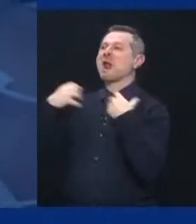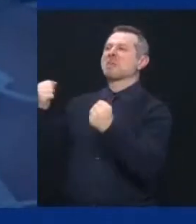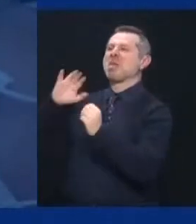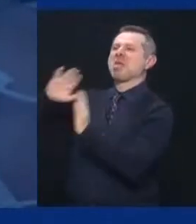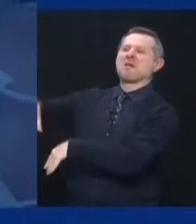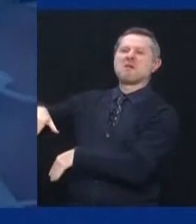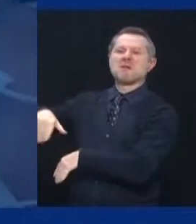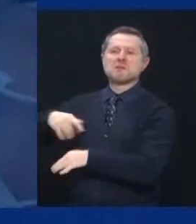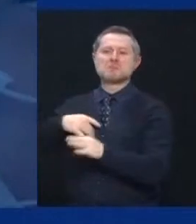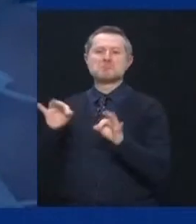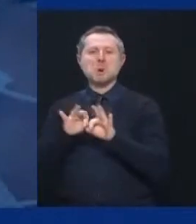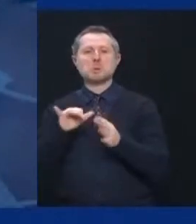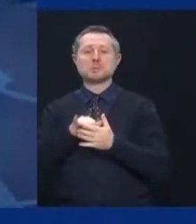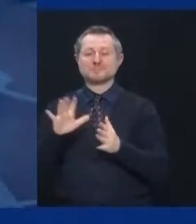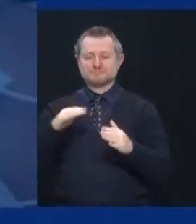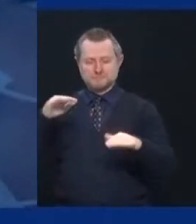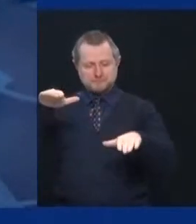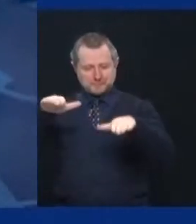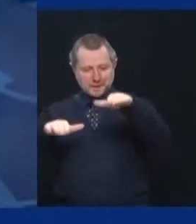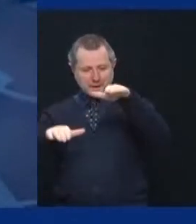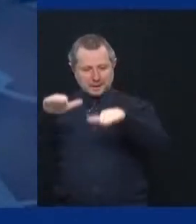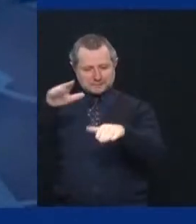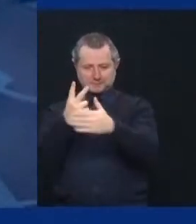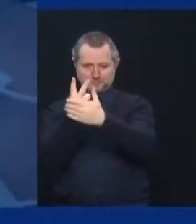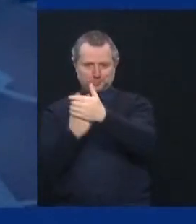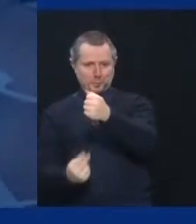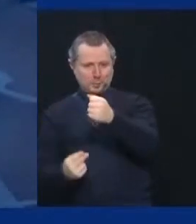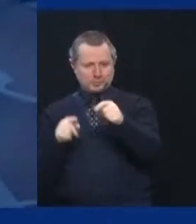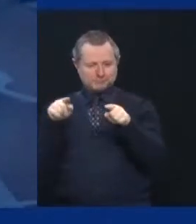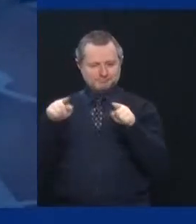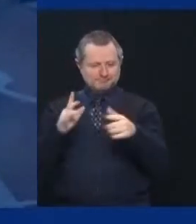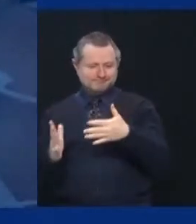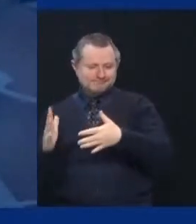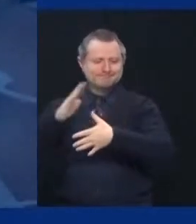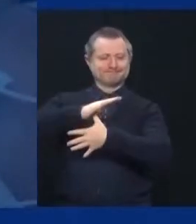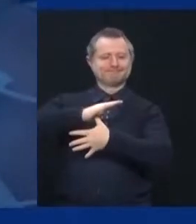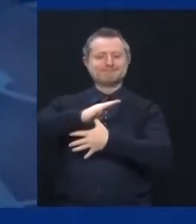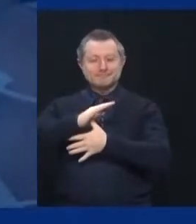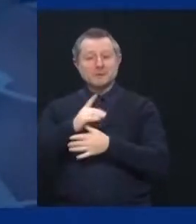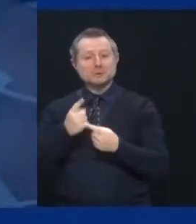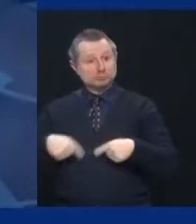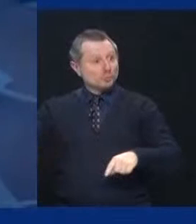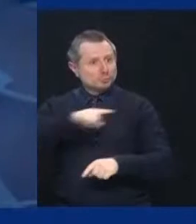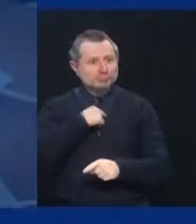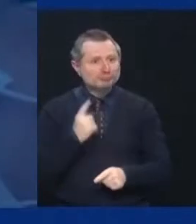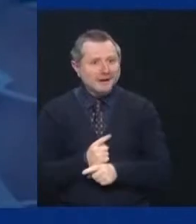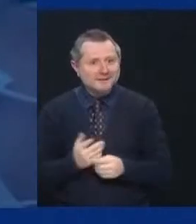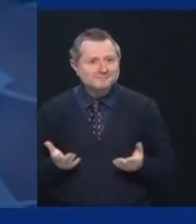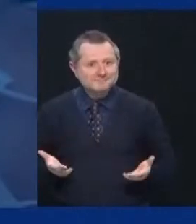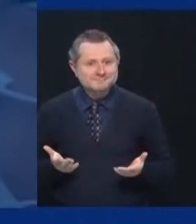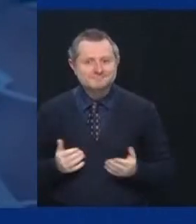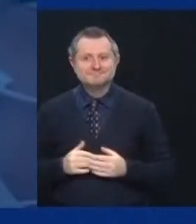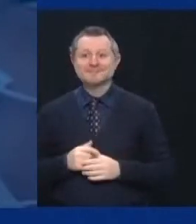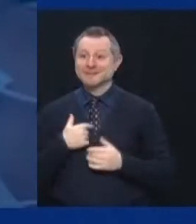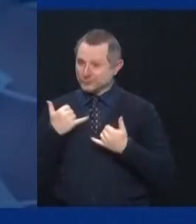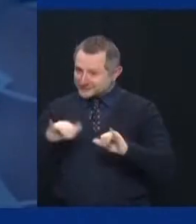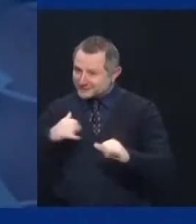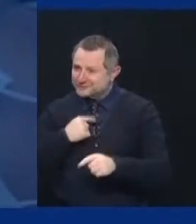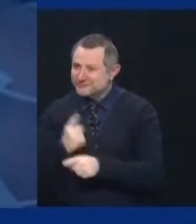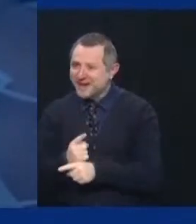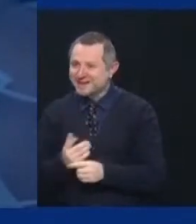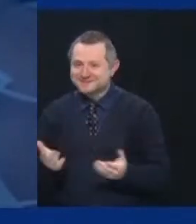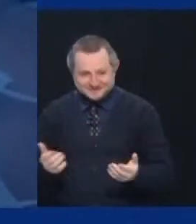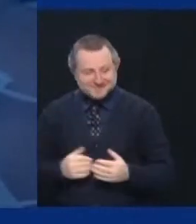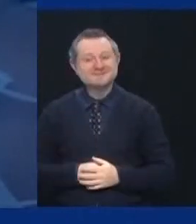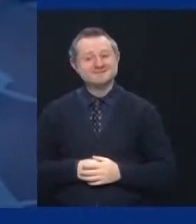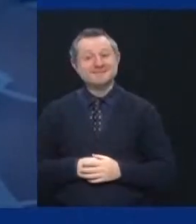was doing both. And we were right. And we are still right. And now in 2021, the question is,